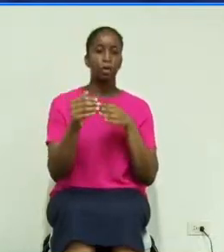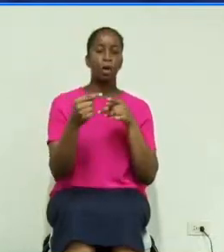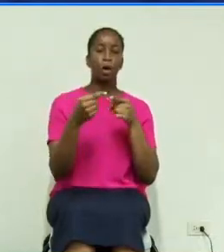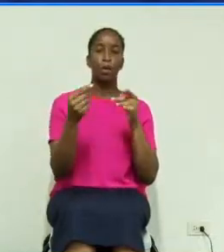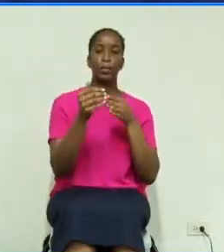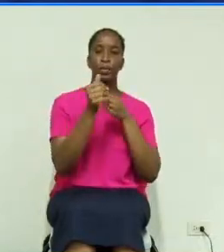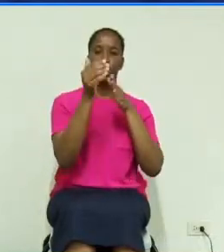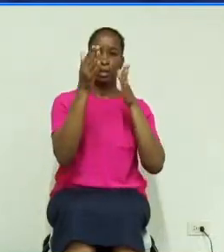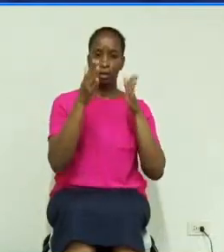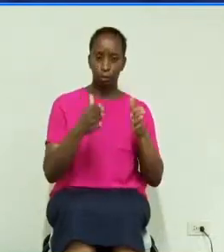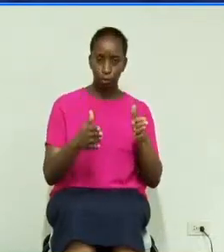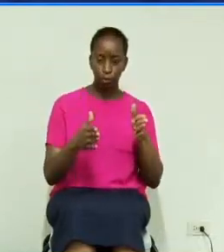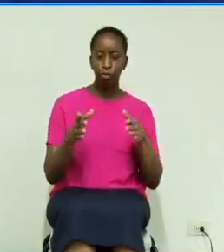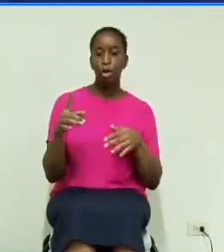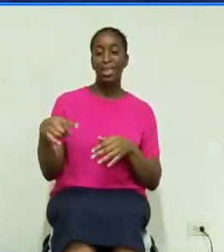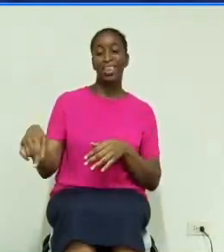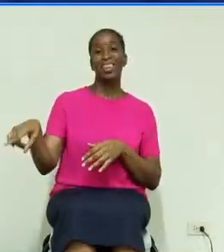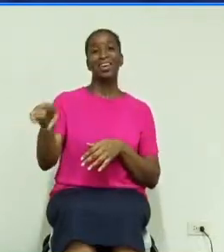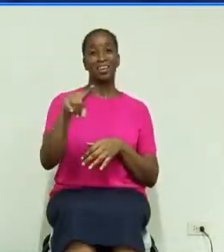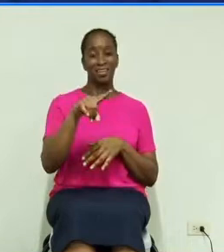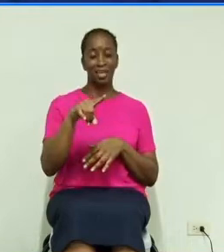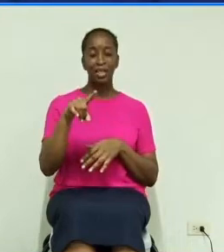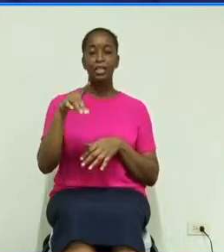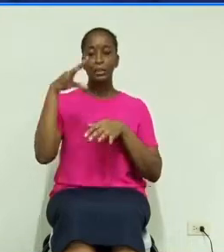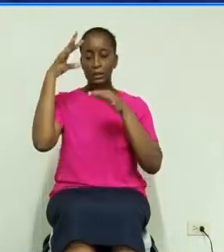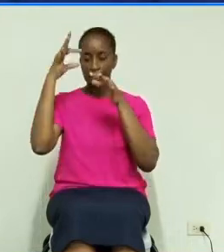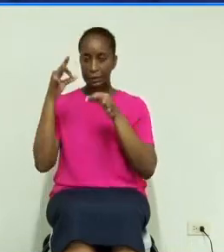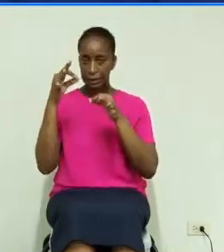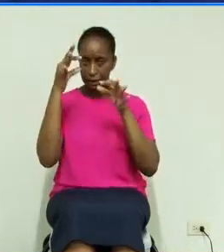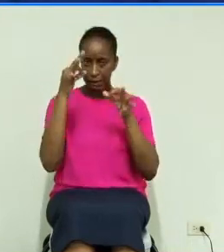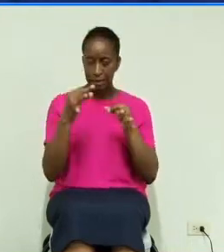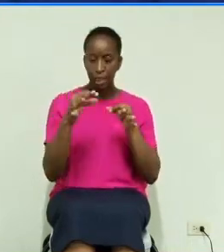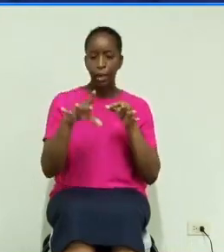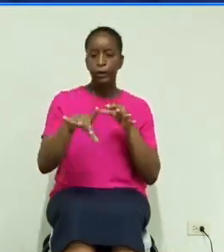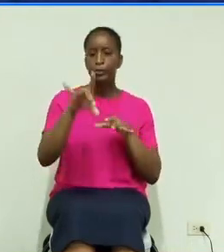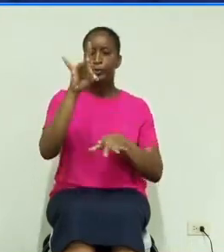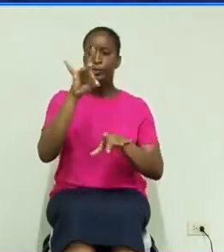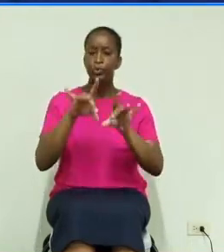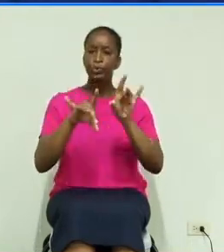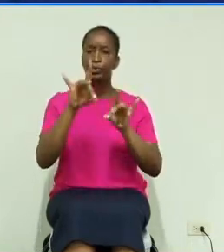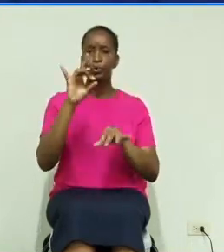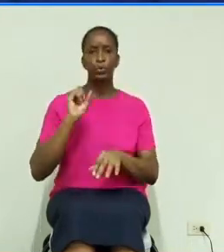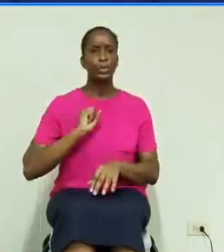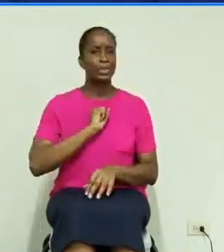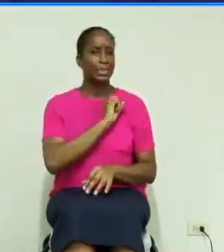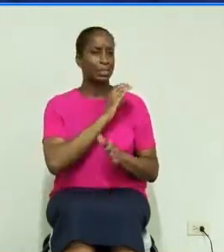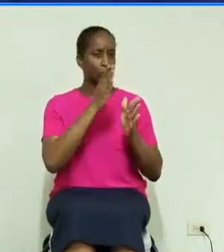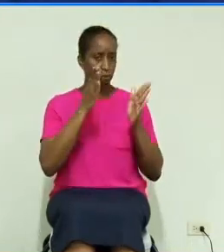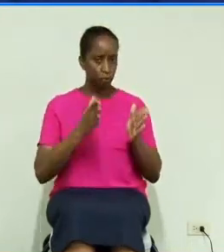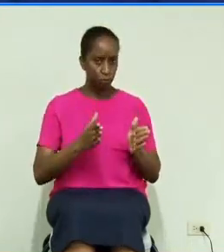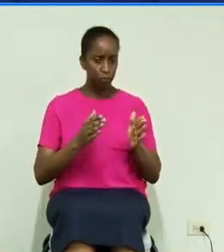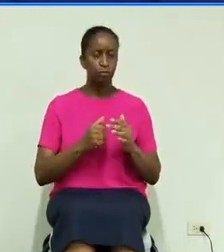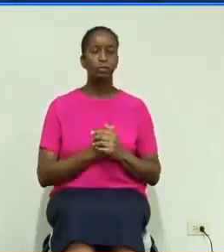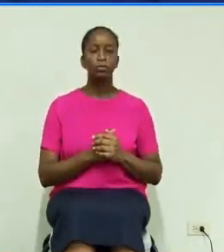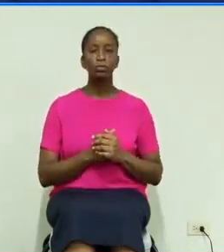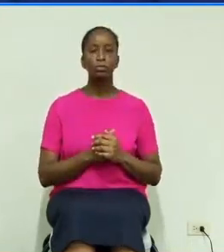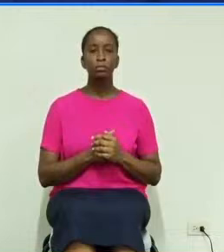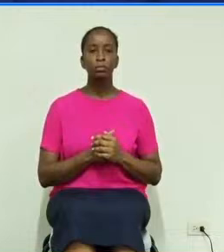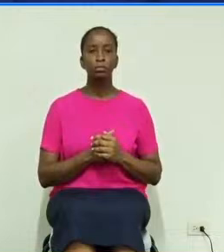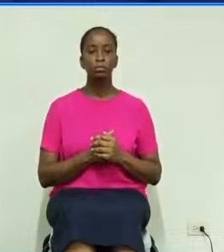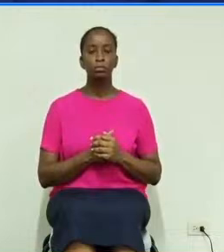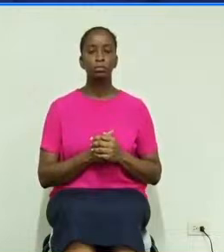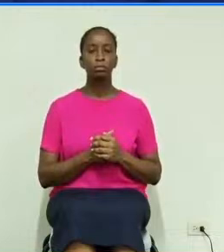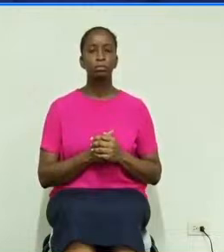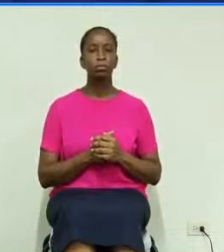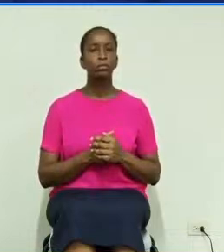critical mass that we would want to see in Senate. And I think that Senate is much easier for us